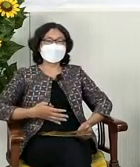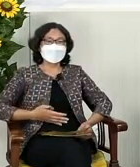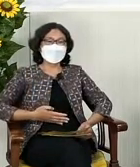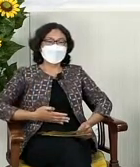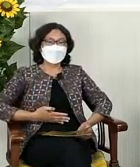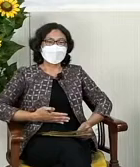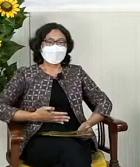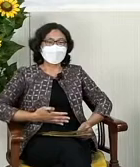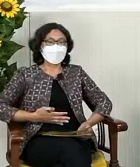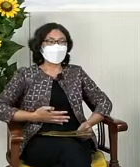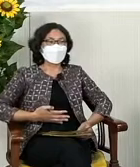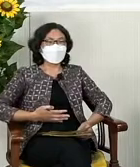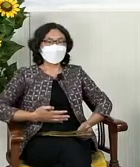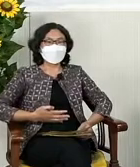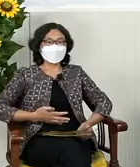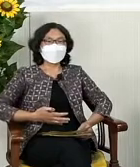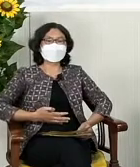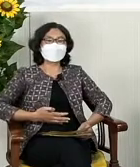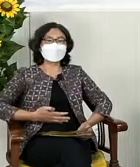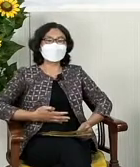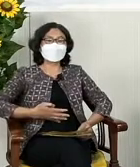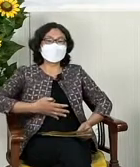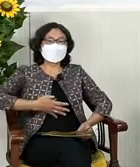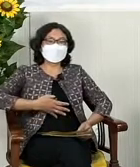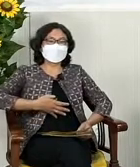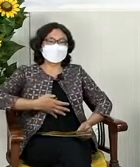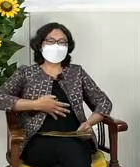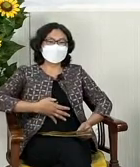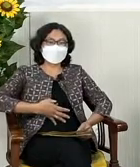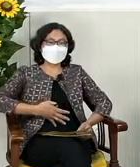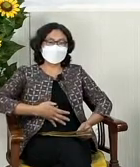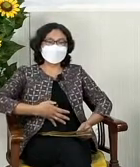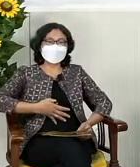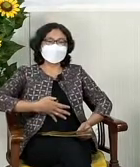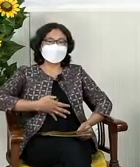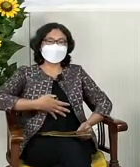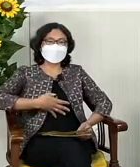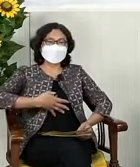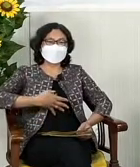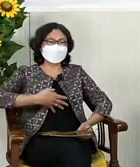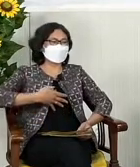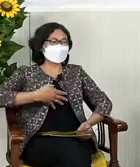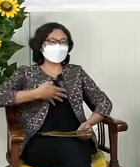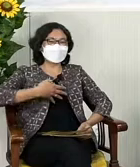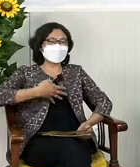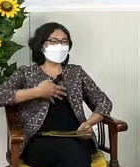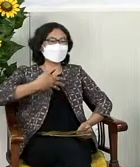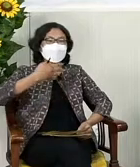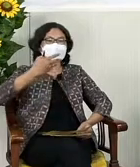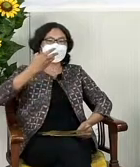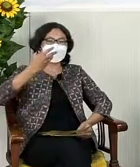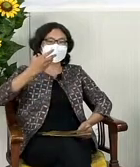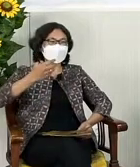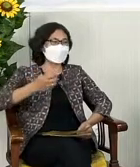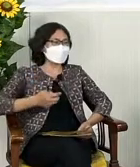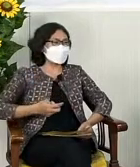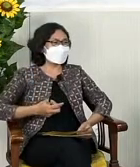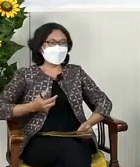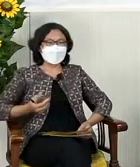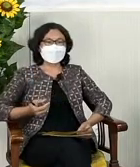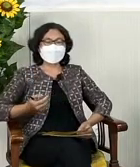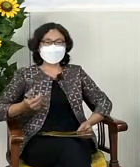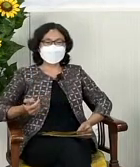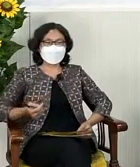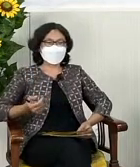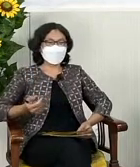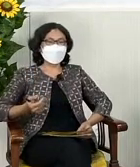mean, how time to take deep in, take deep out.